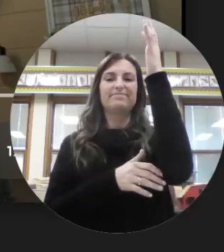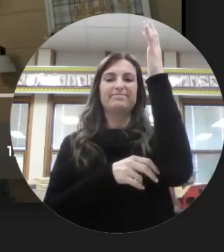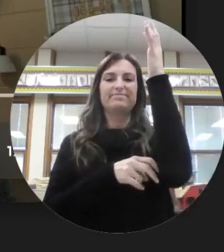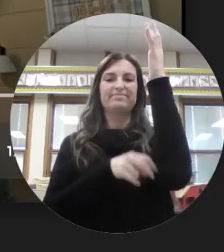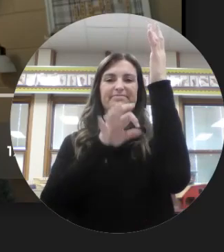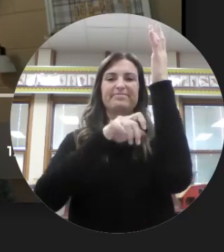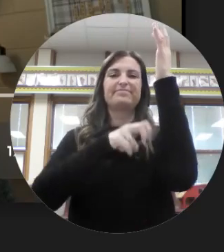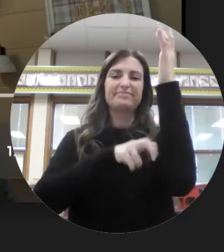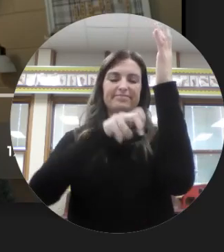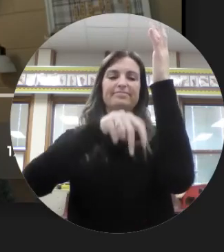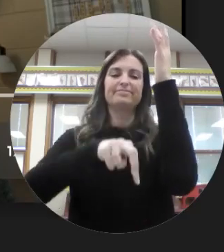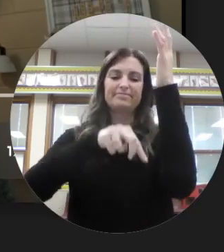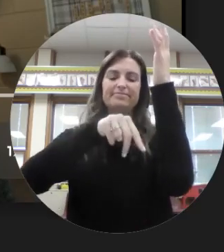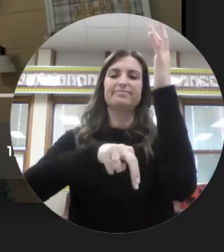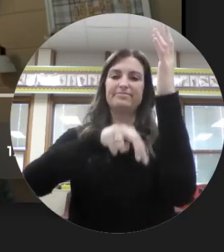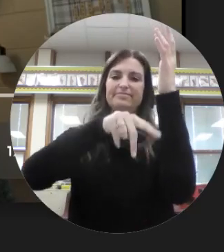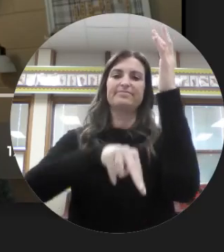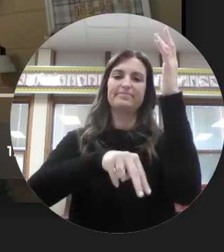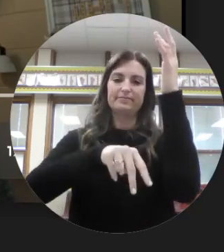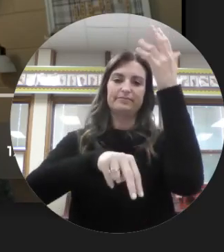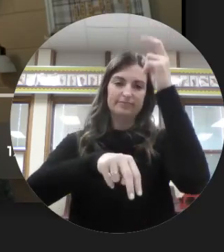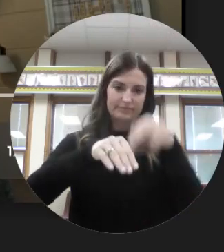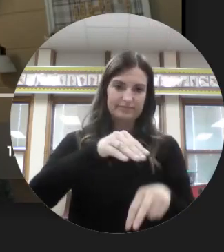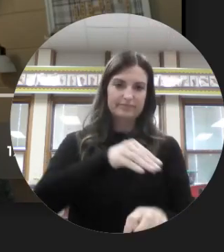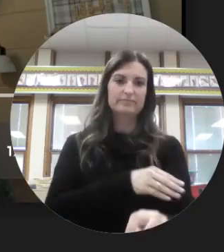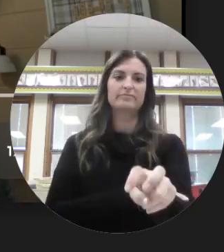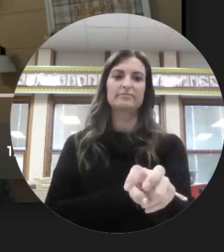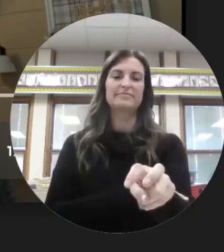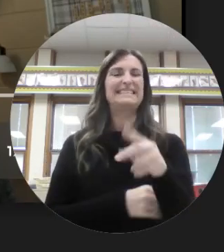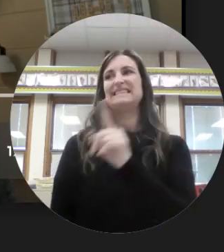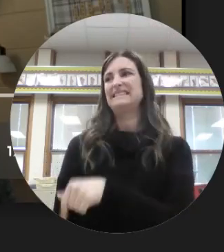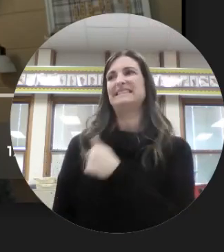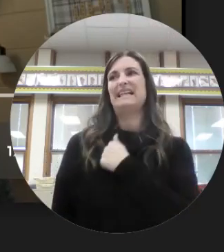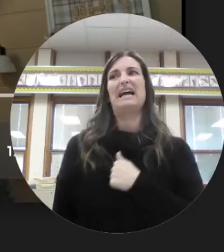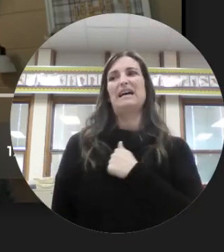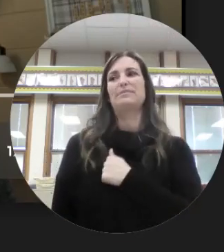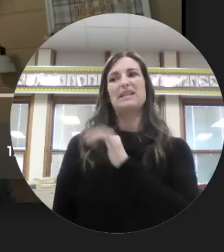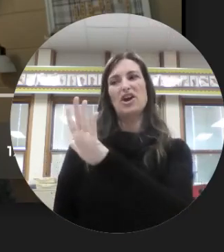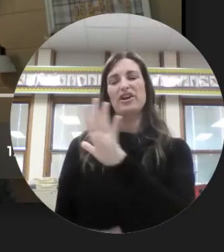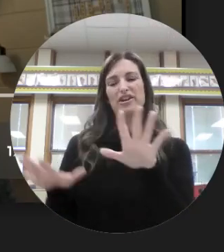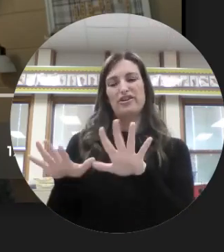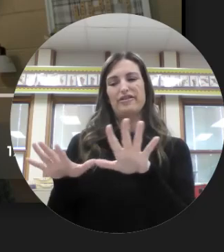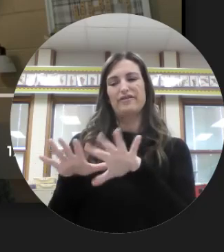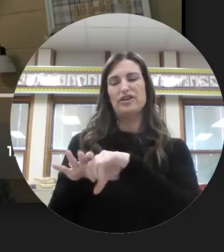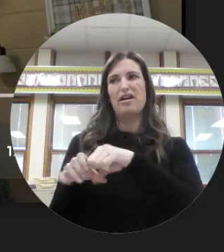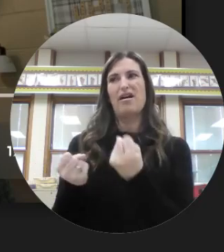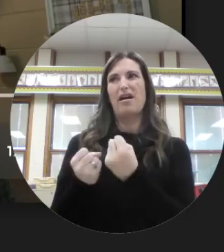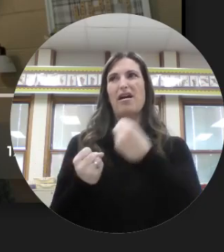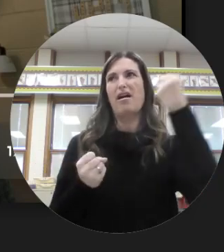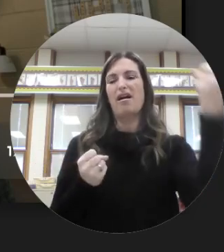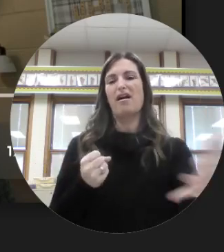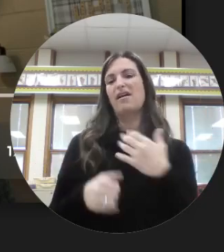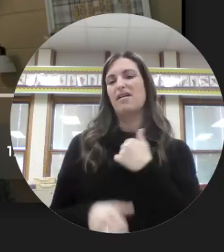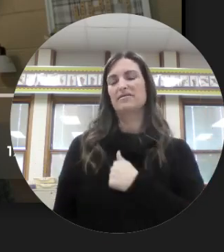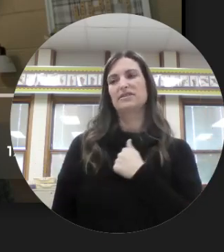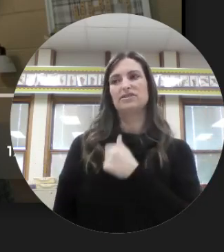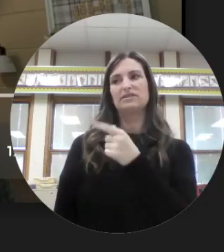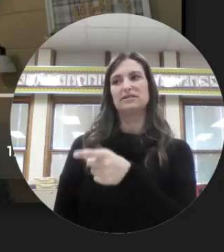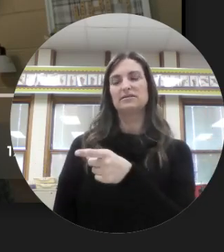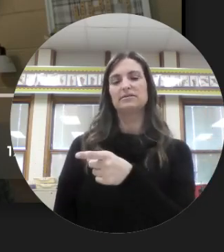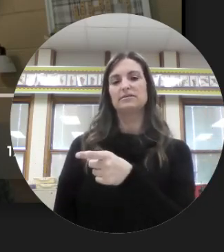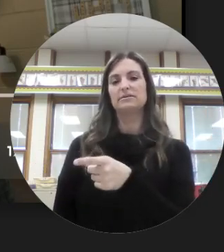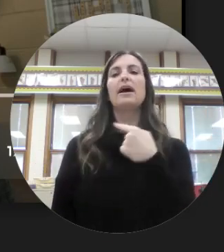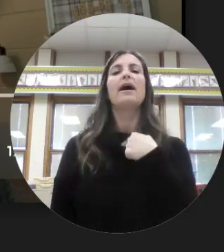more hops and she crashed into the undergrowth. "I'm really sorry I broke off your foot," said Thorn as he helped the robot up from the weeds.